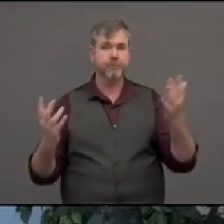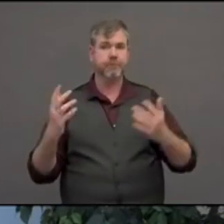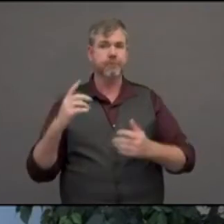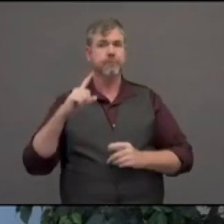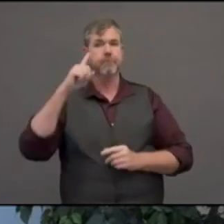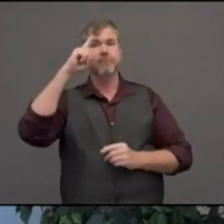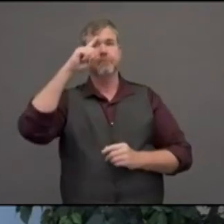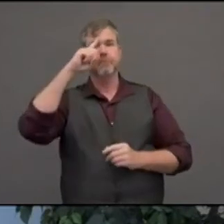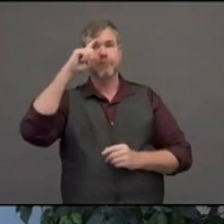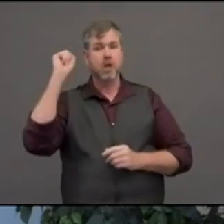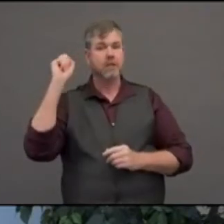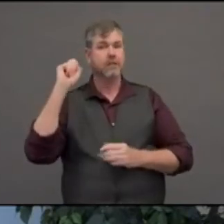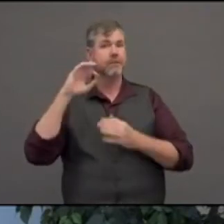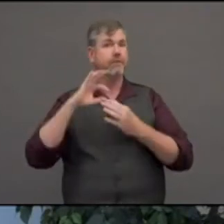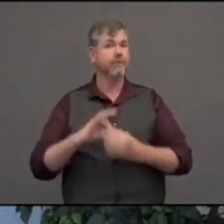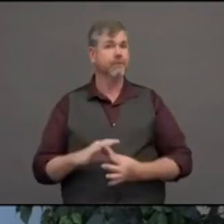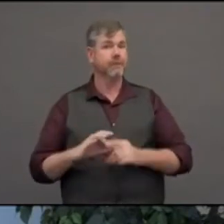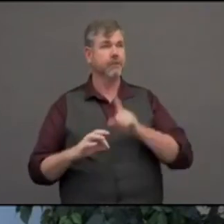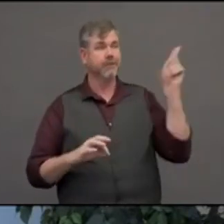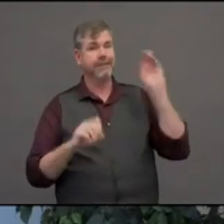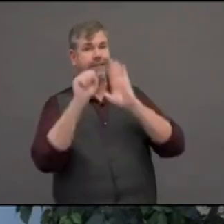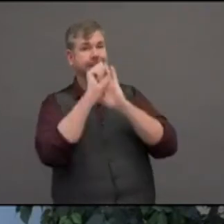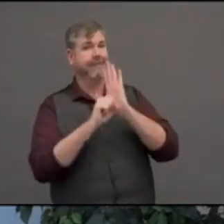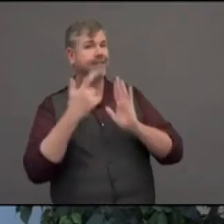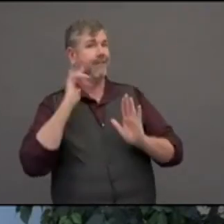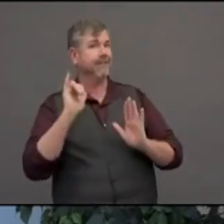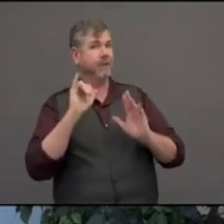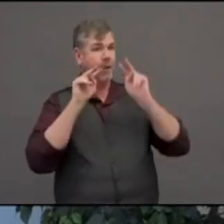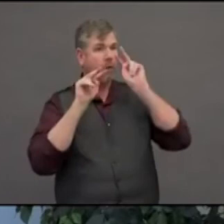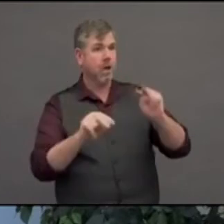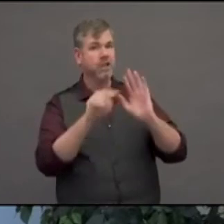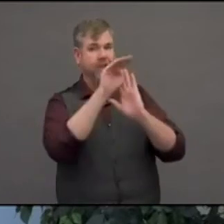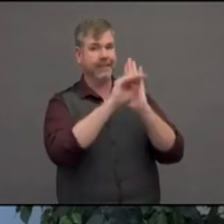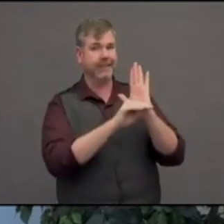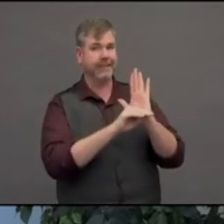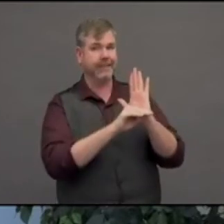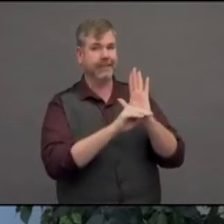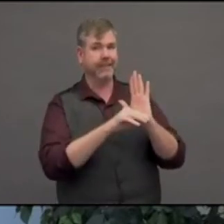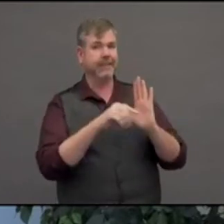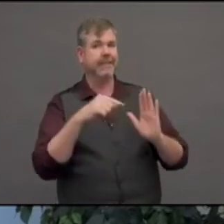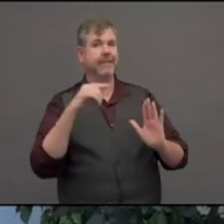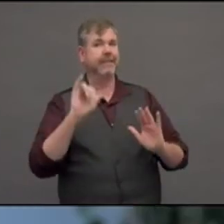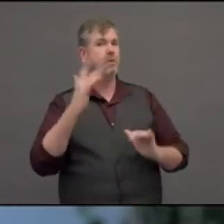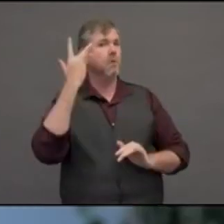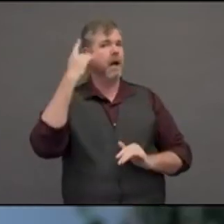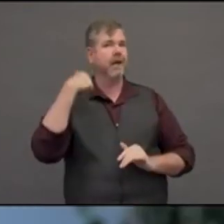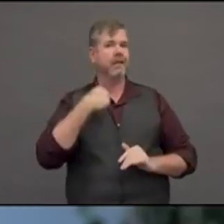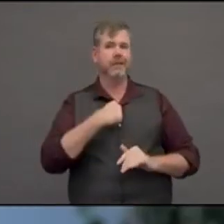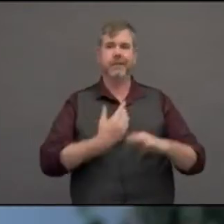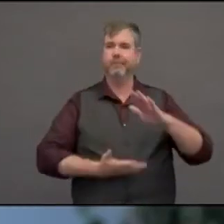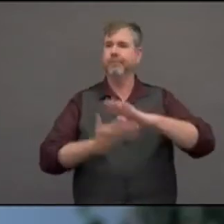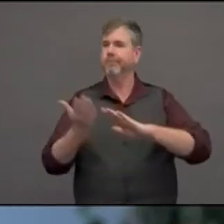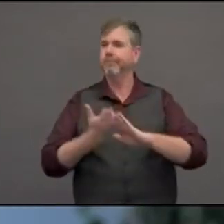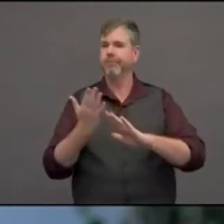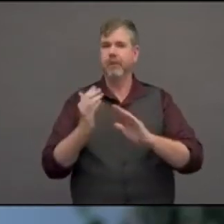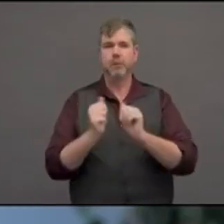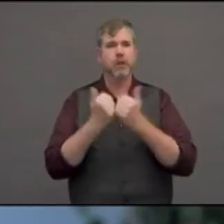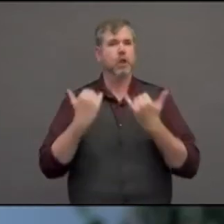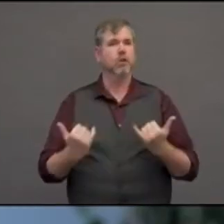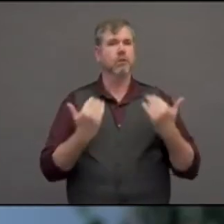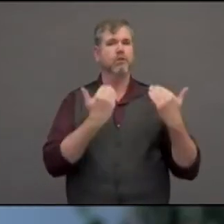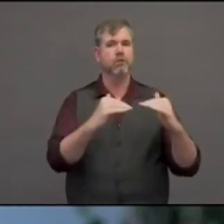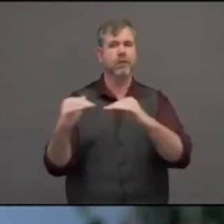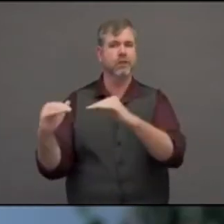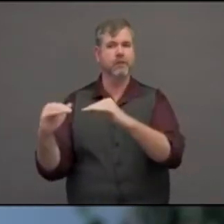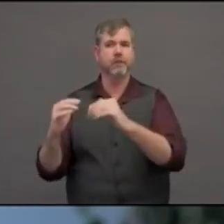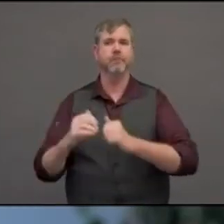the state's watch list, that is why we're operating with the current restrictions. It did not come from the county. As